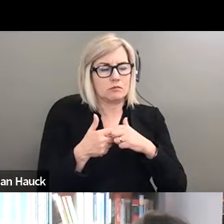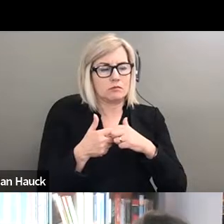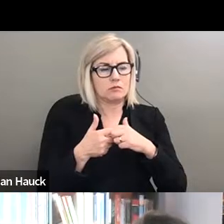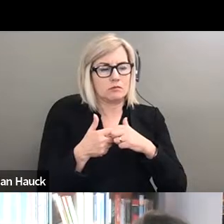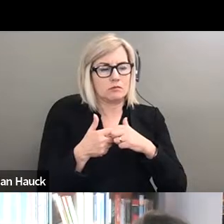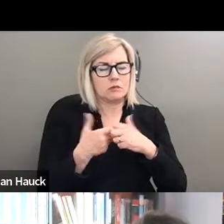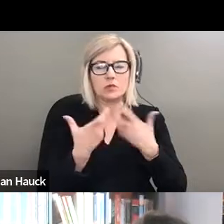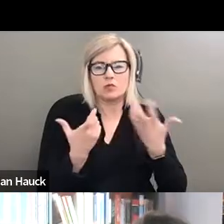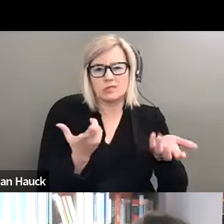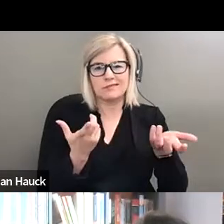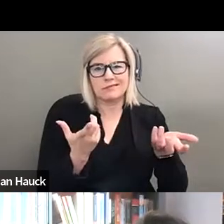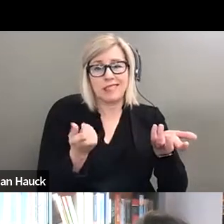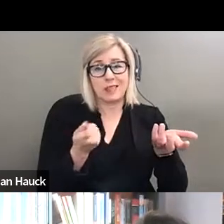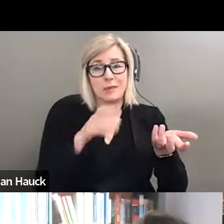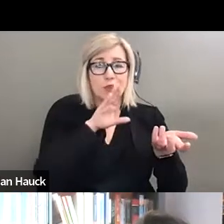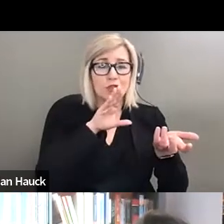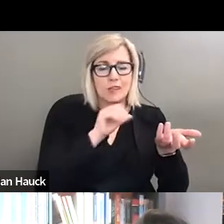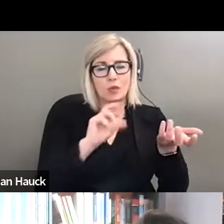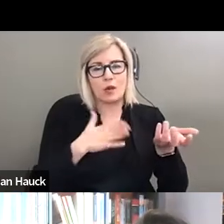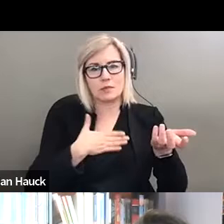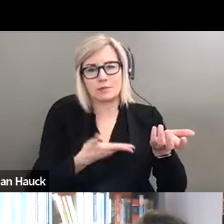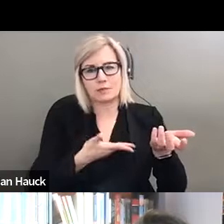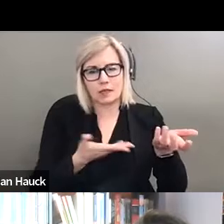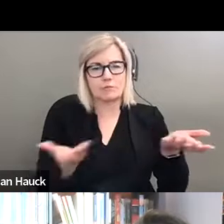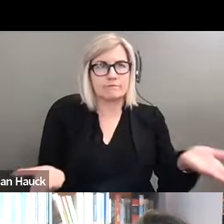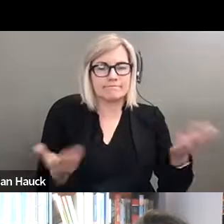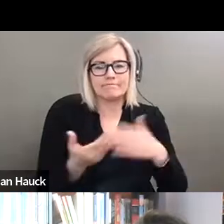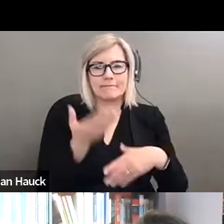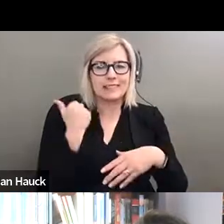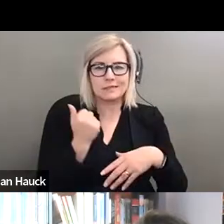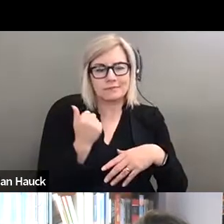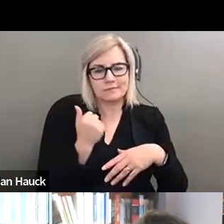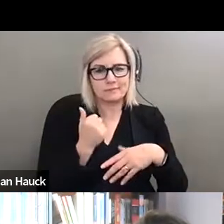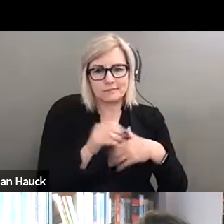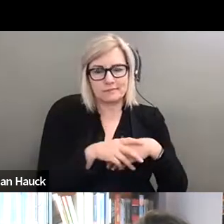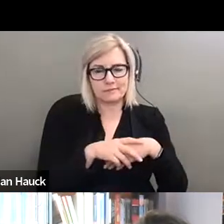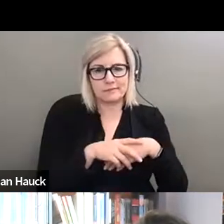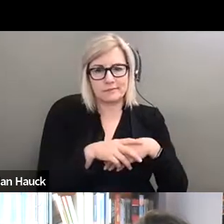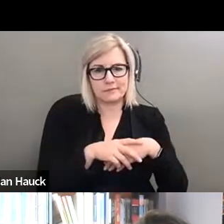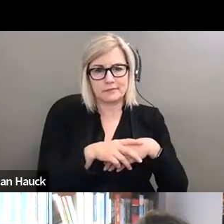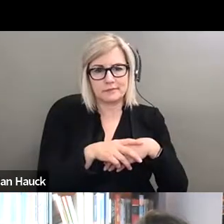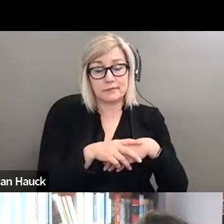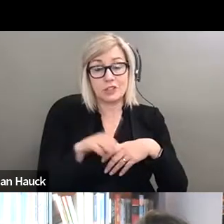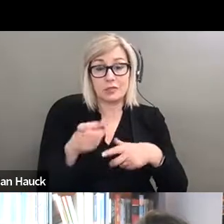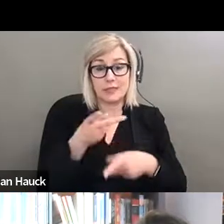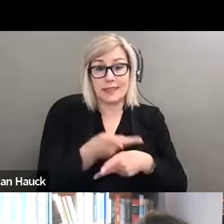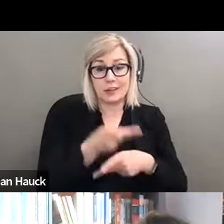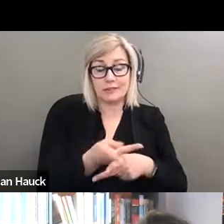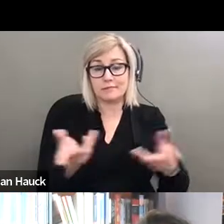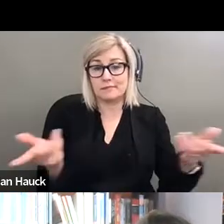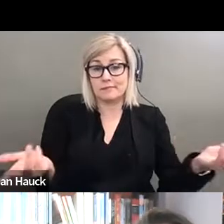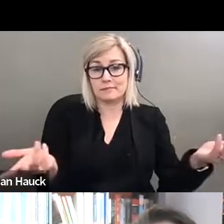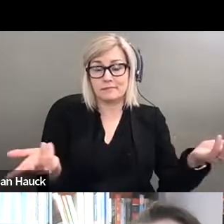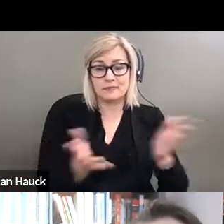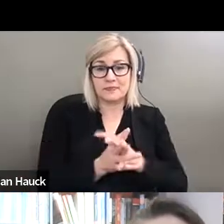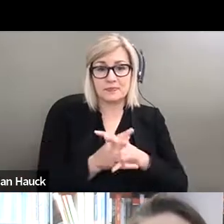a little frustrating or upsetting, because this should have been taken care of. But